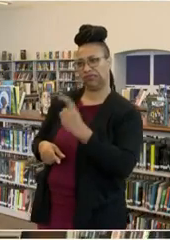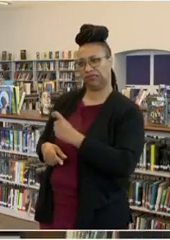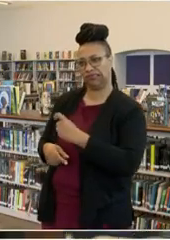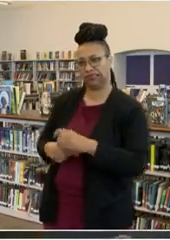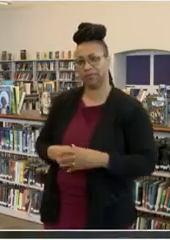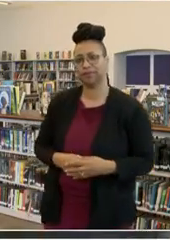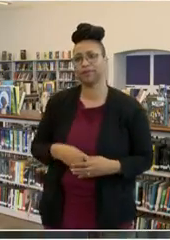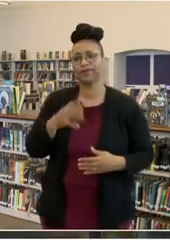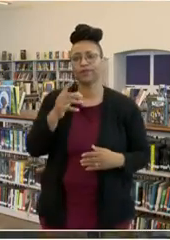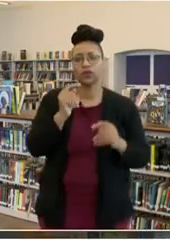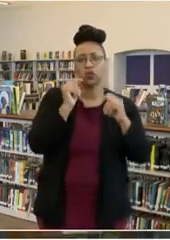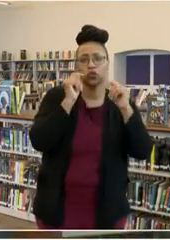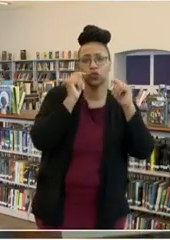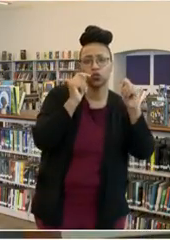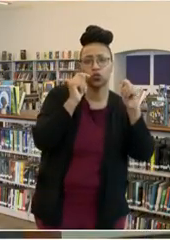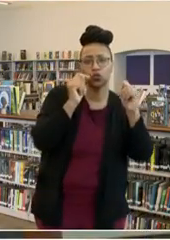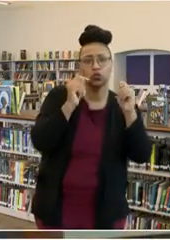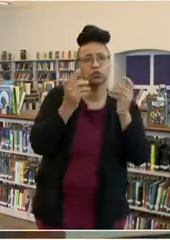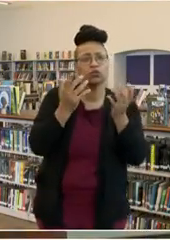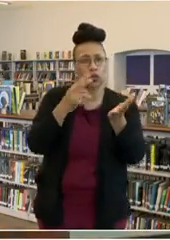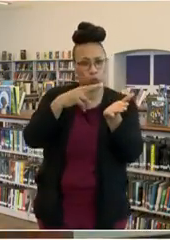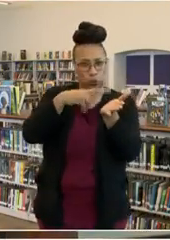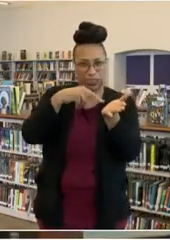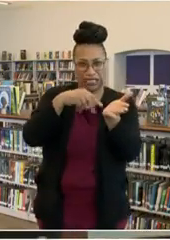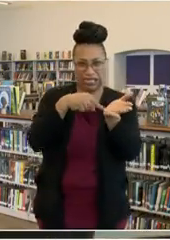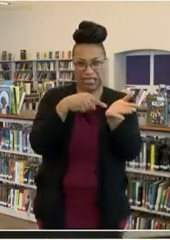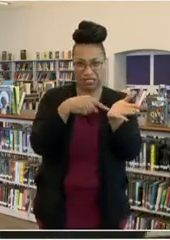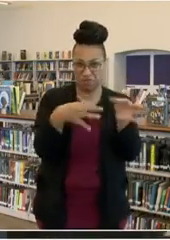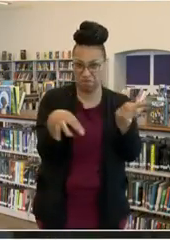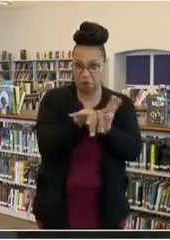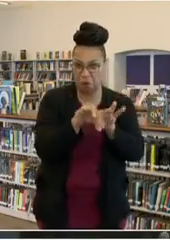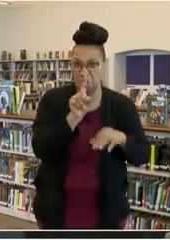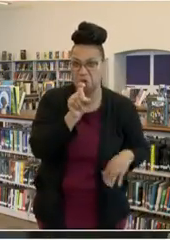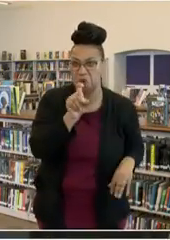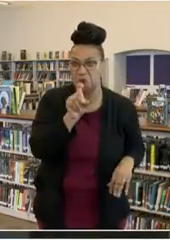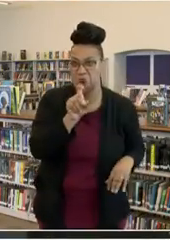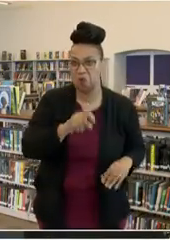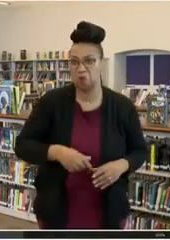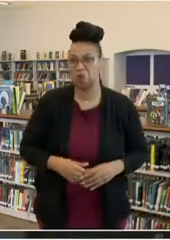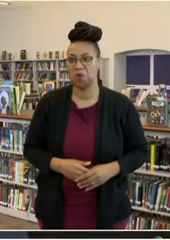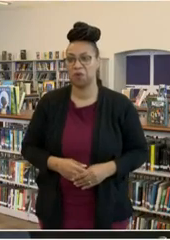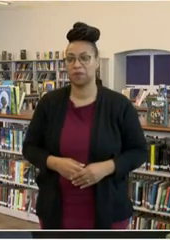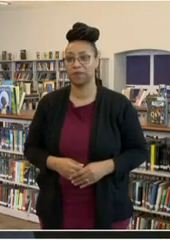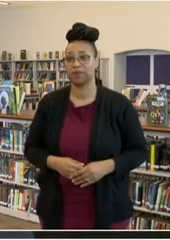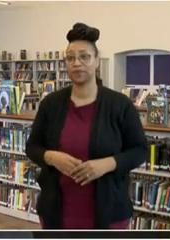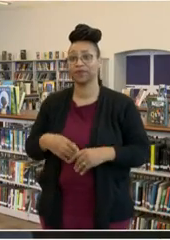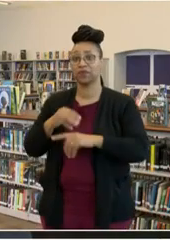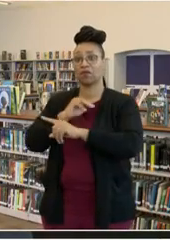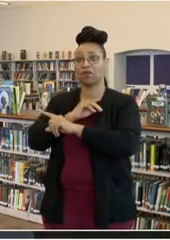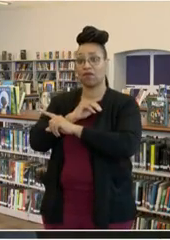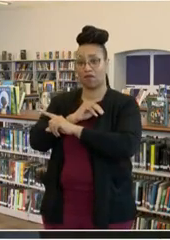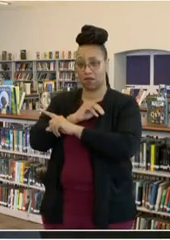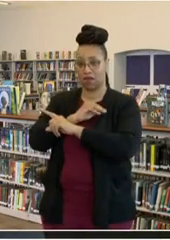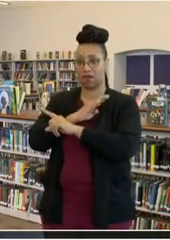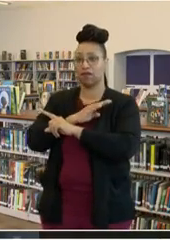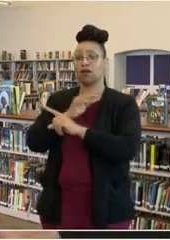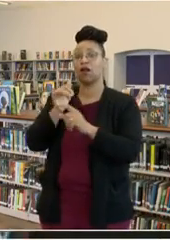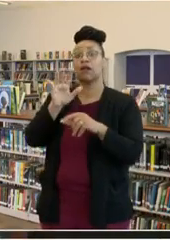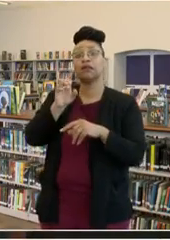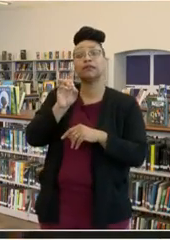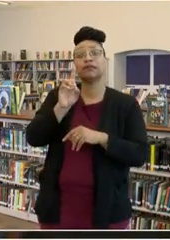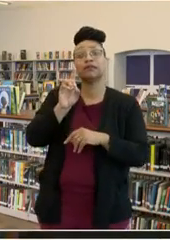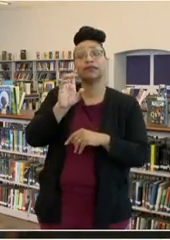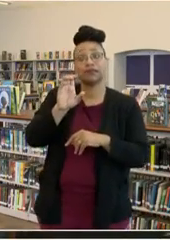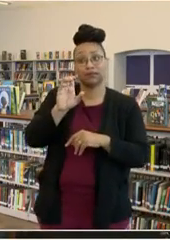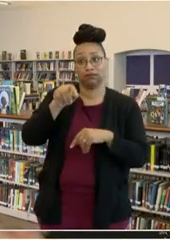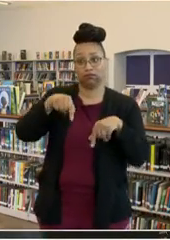So DC Public Schools is in the midst of a multi-year effort around deepening the understanding of our educators around